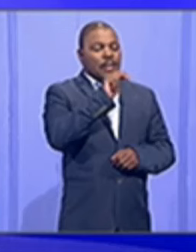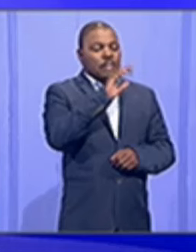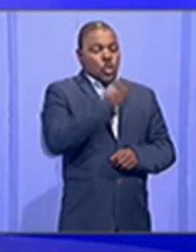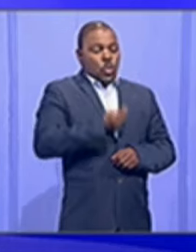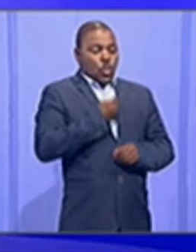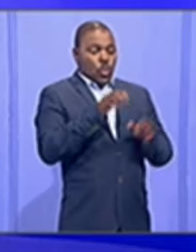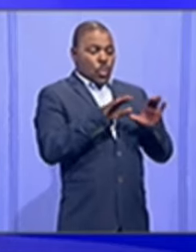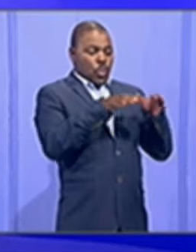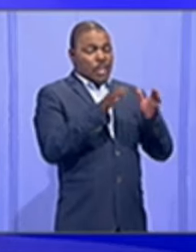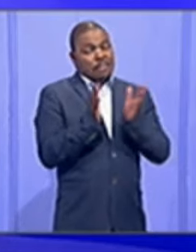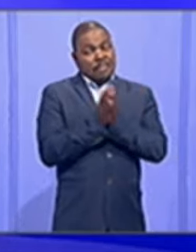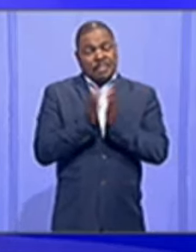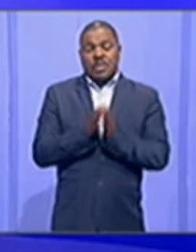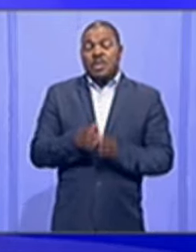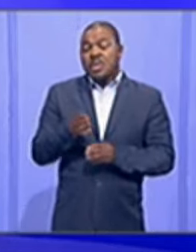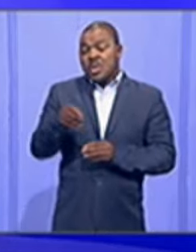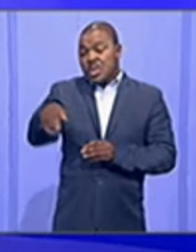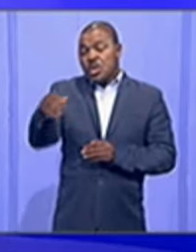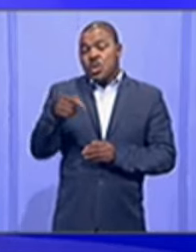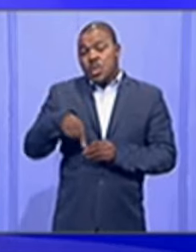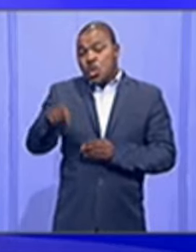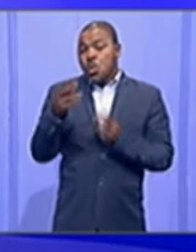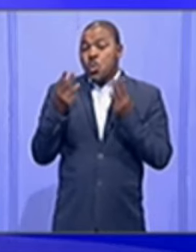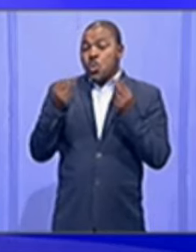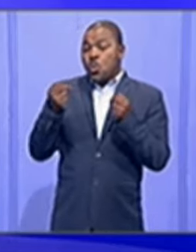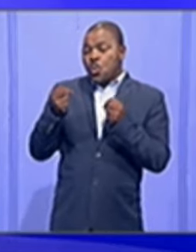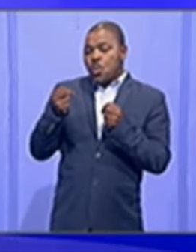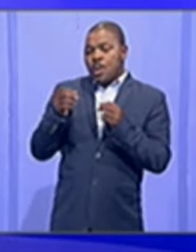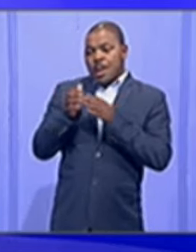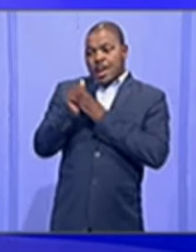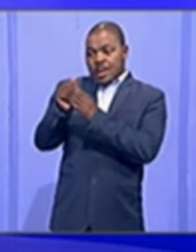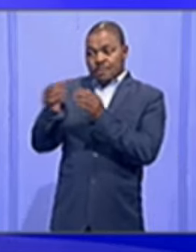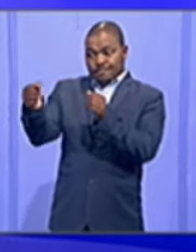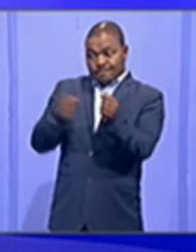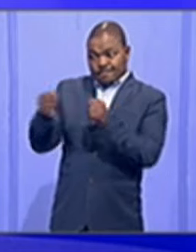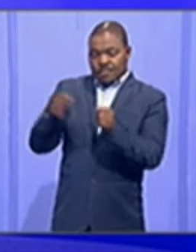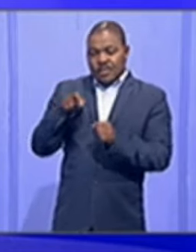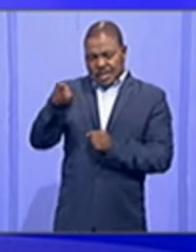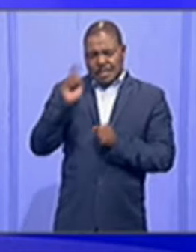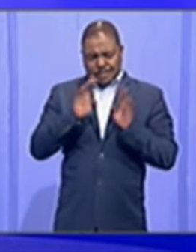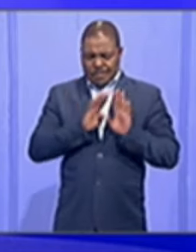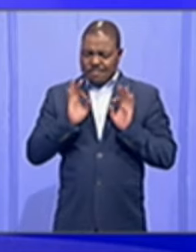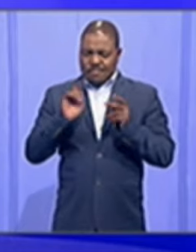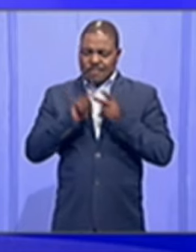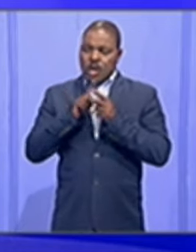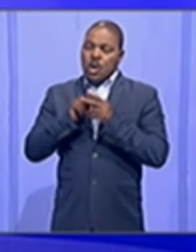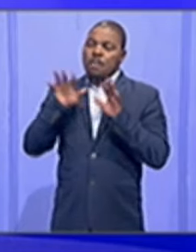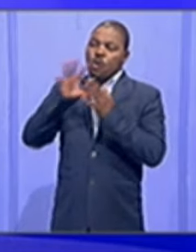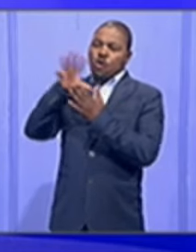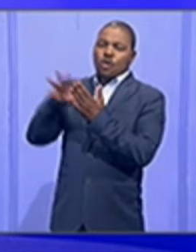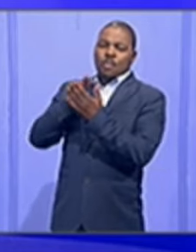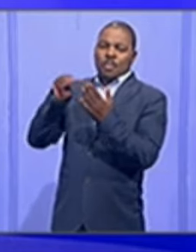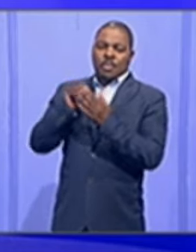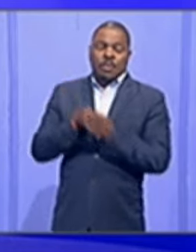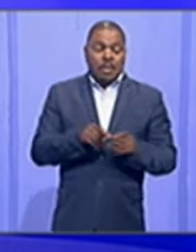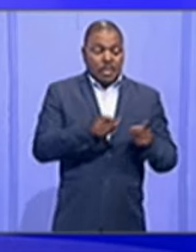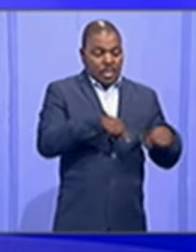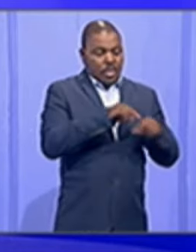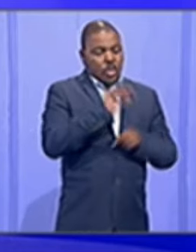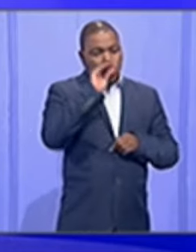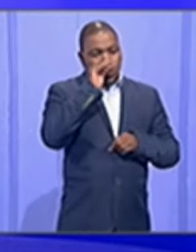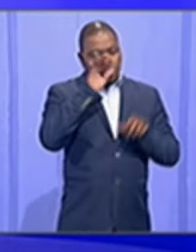eta pele bjo botle go kgethwa go setša kudu maitshwaro le go ba mohlala setšhabeng. Le ke be boledišana le babega ditaba ka